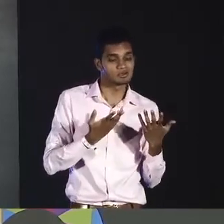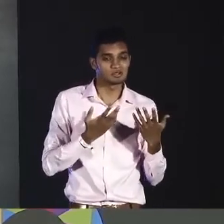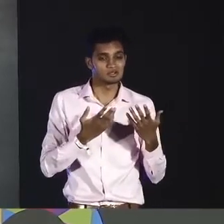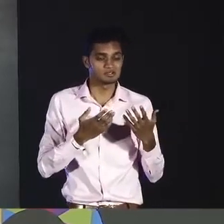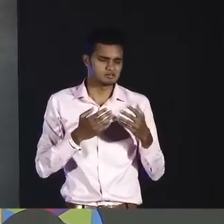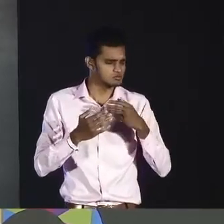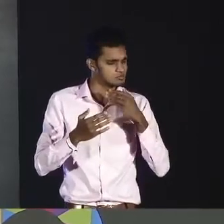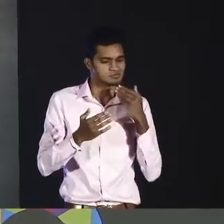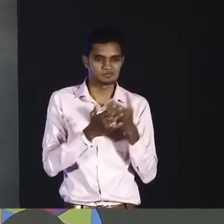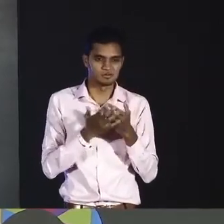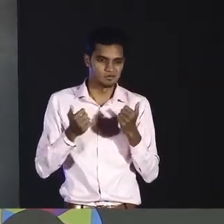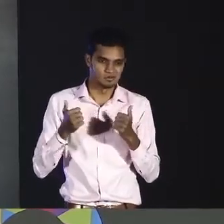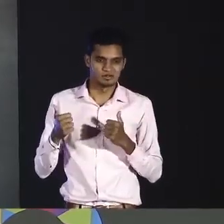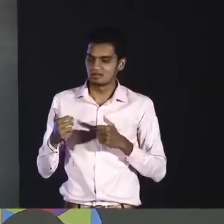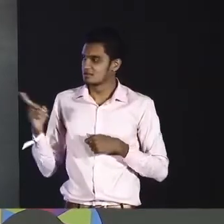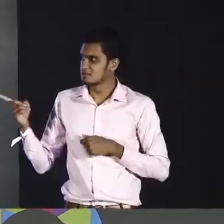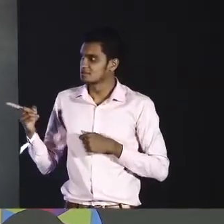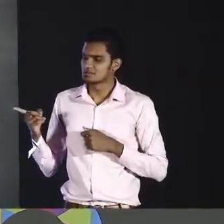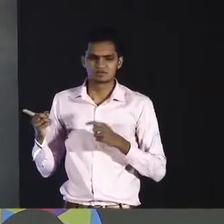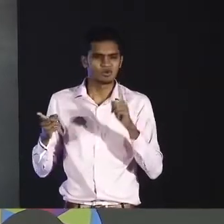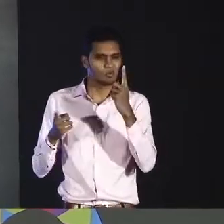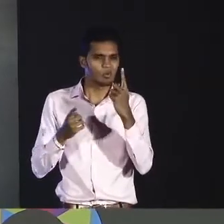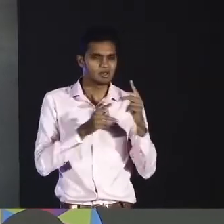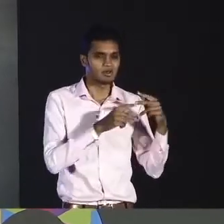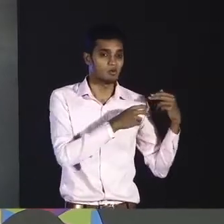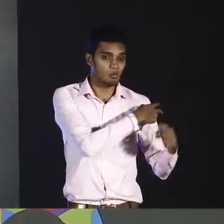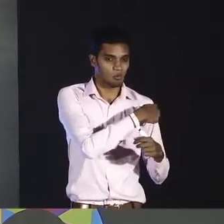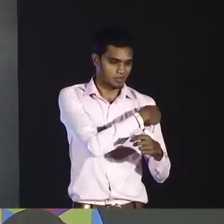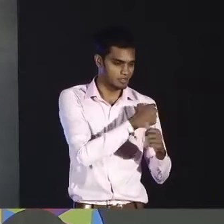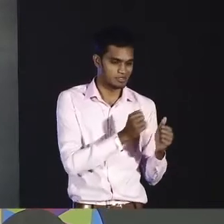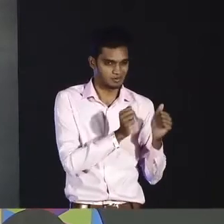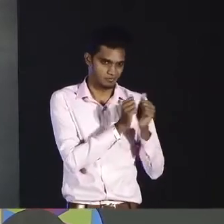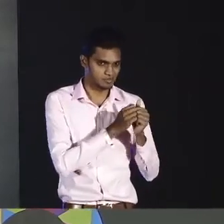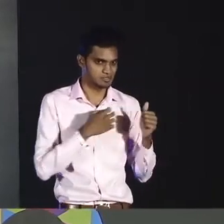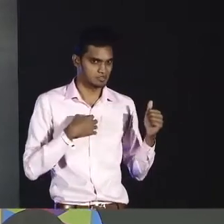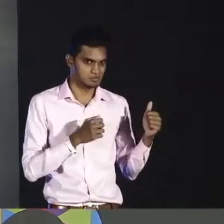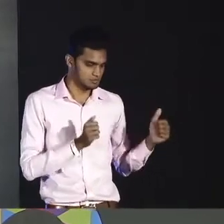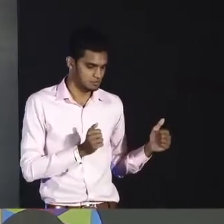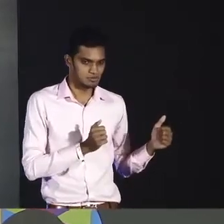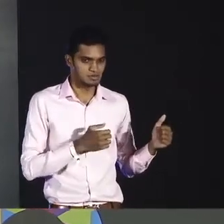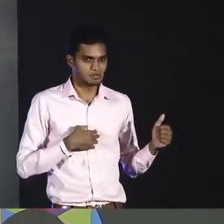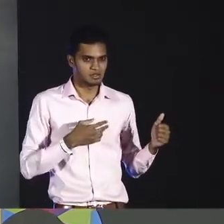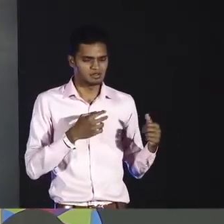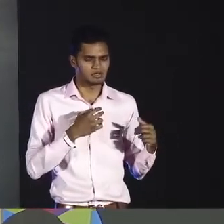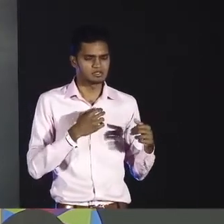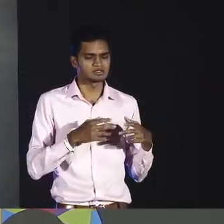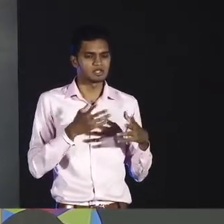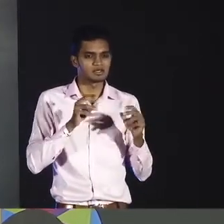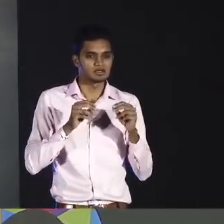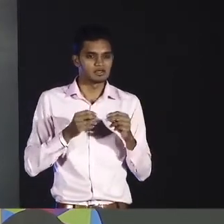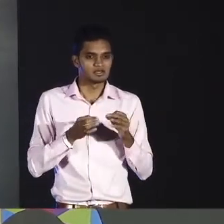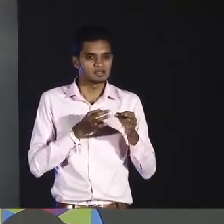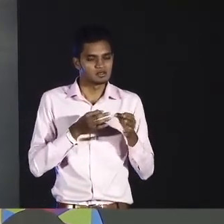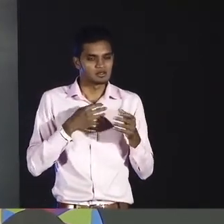day, one of the volunteers was sitting next to this boy, and this boy gave a sneeze. Choo! And this lady shouted, "Oh